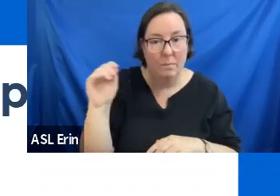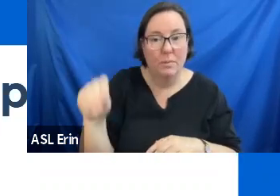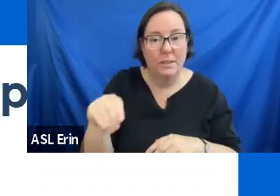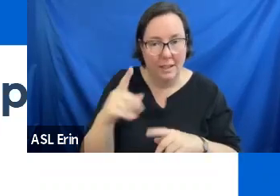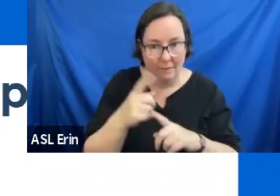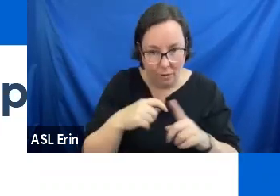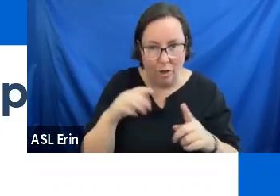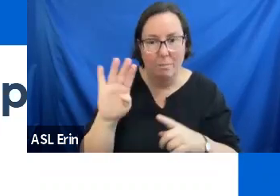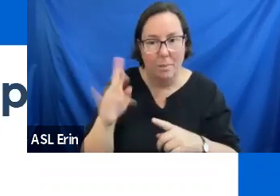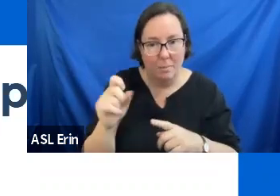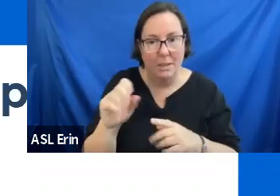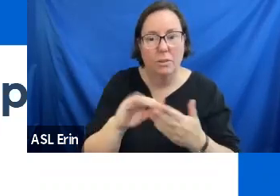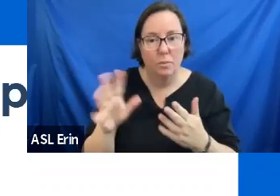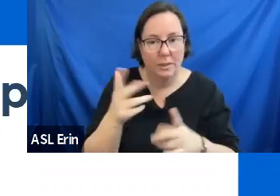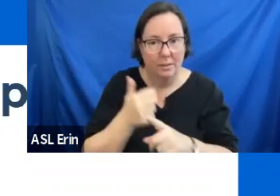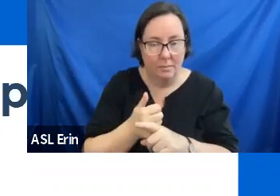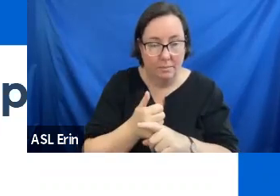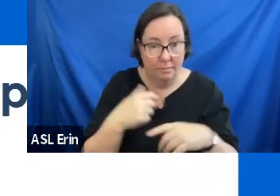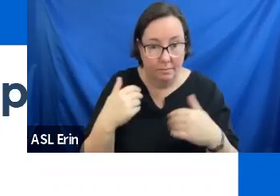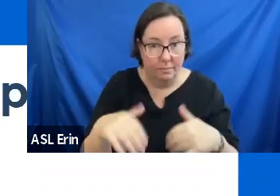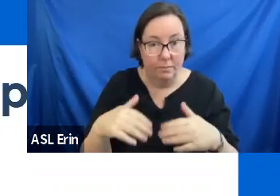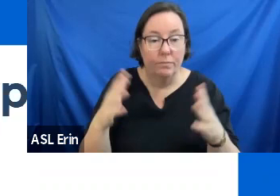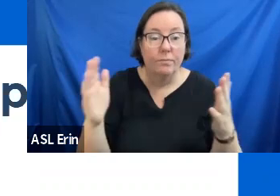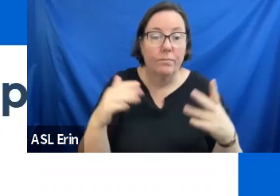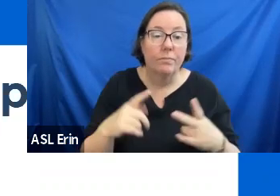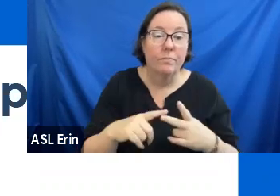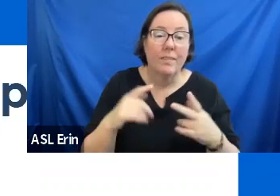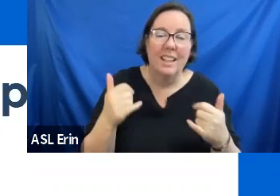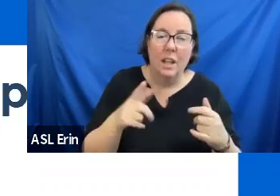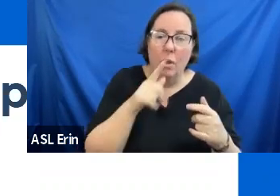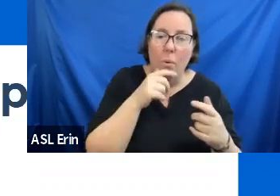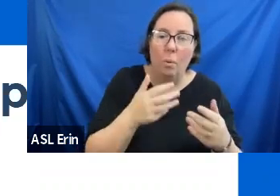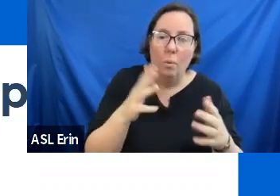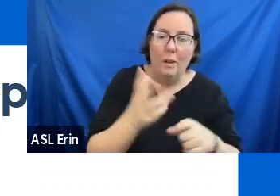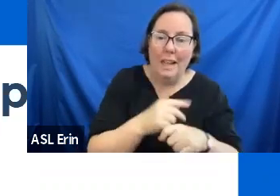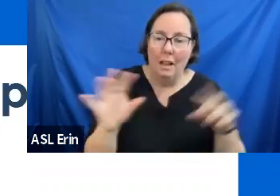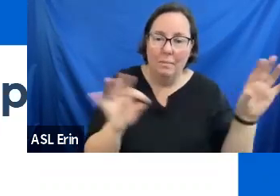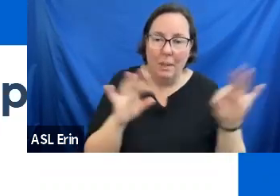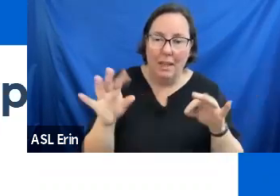students. We're going to now go to the invitation table below.